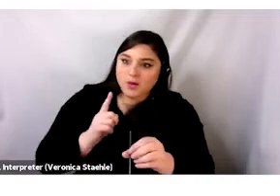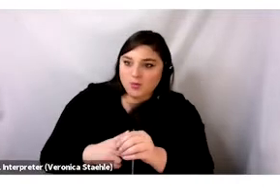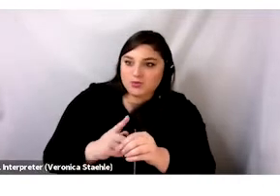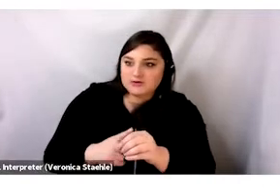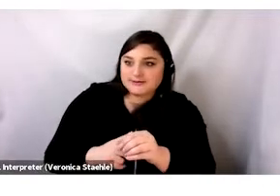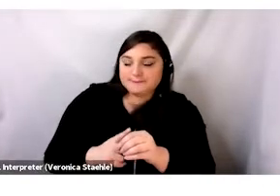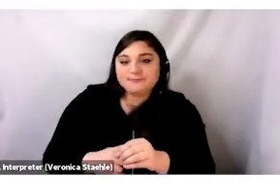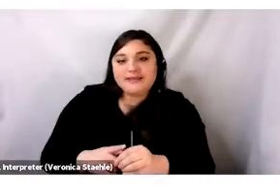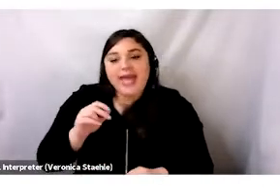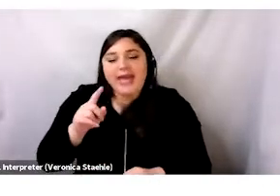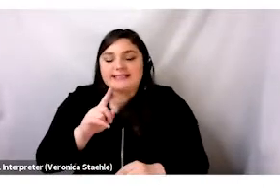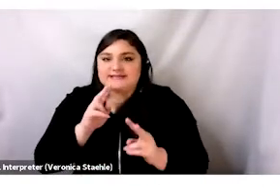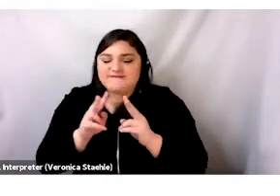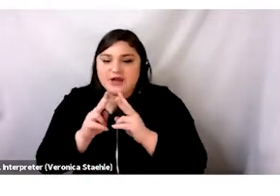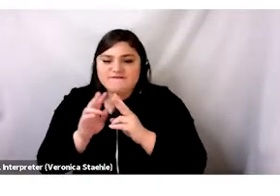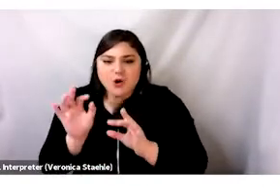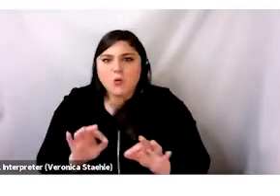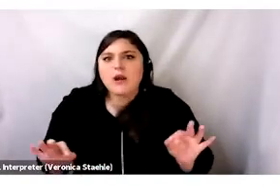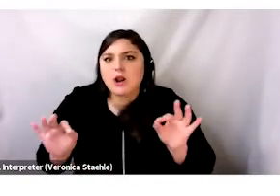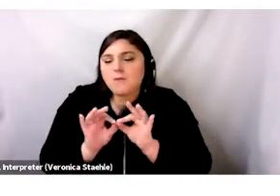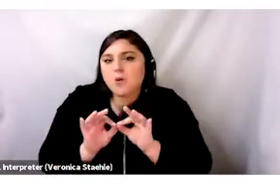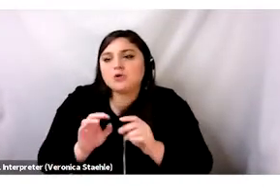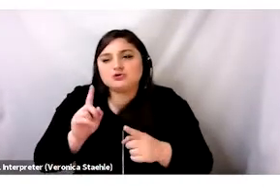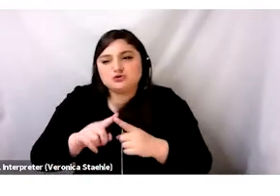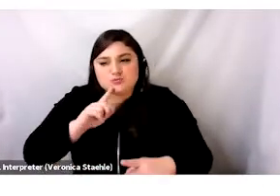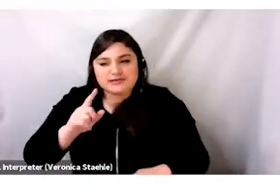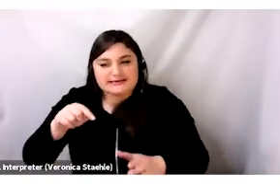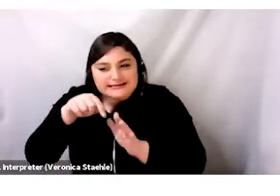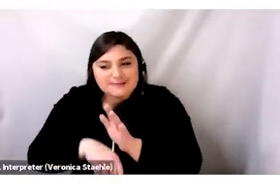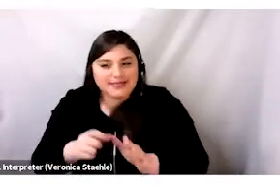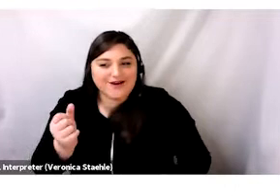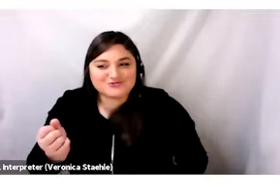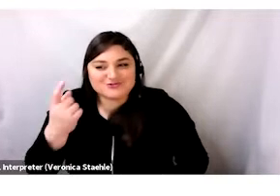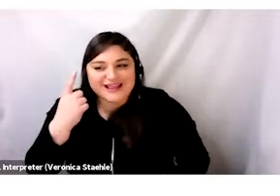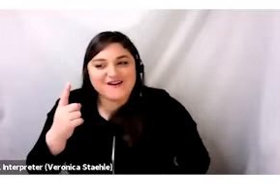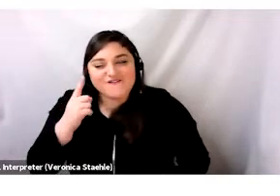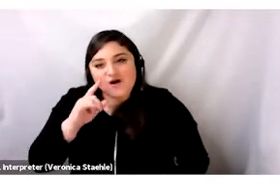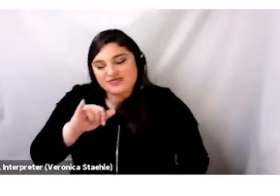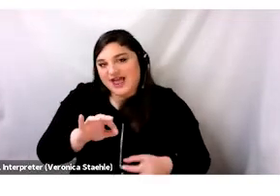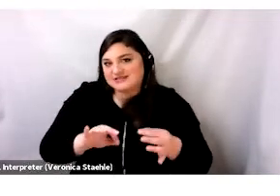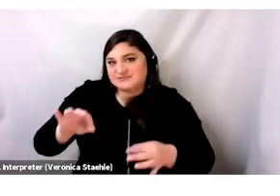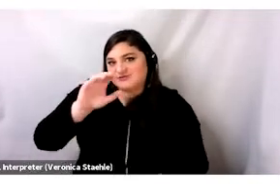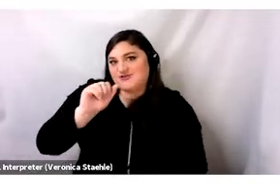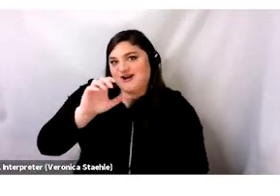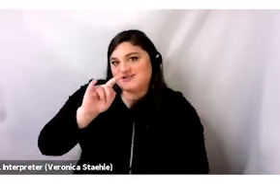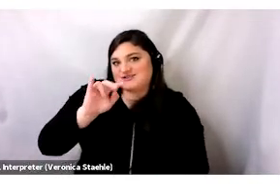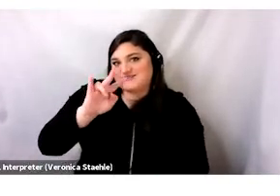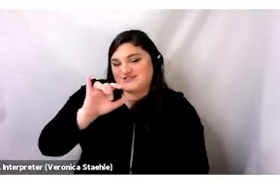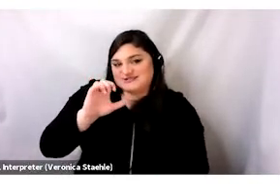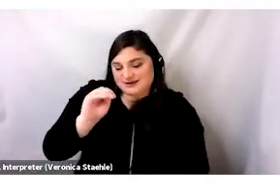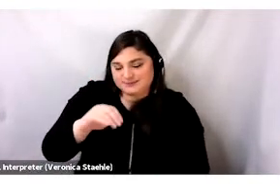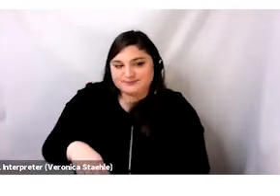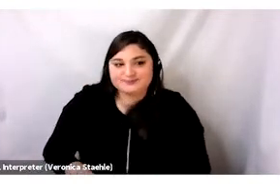also critically important to any form of spiritual activism. Um, Wisdom and compassion are